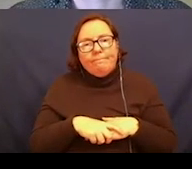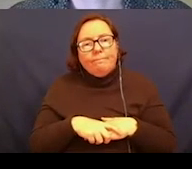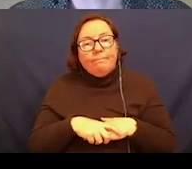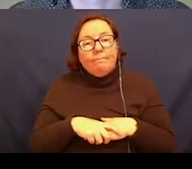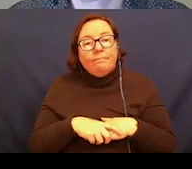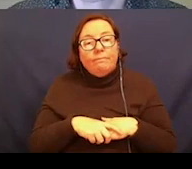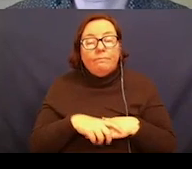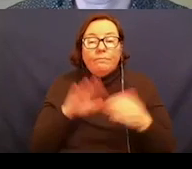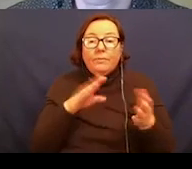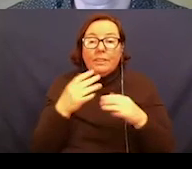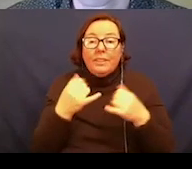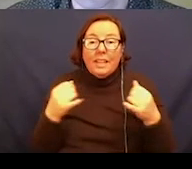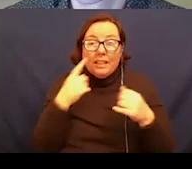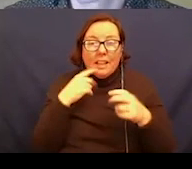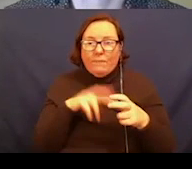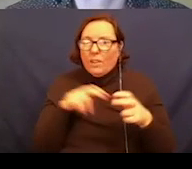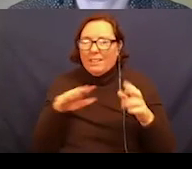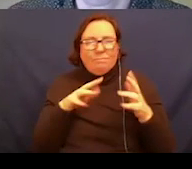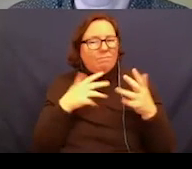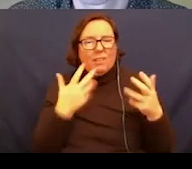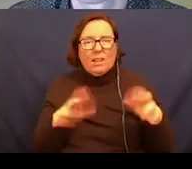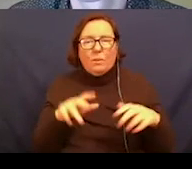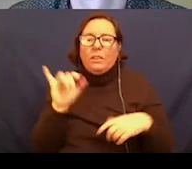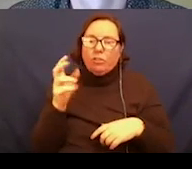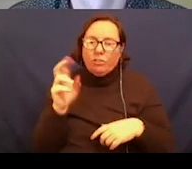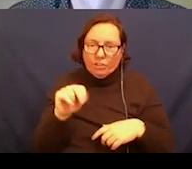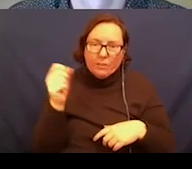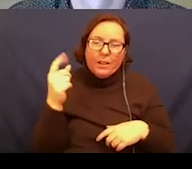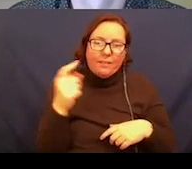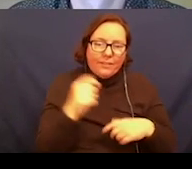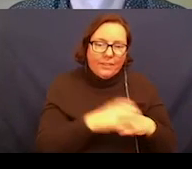The deadline to opt out is January 11th.